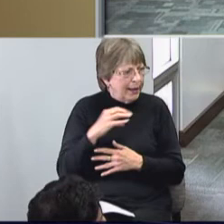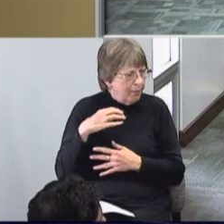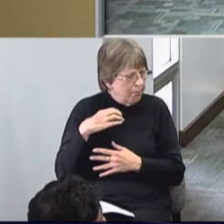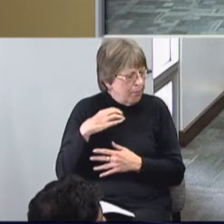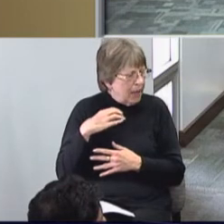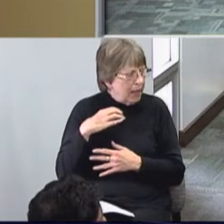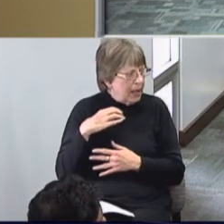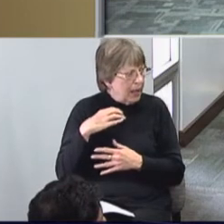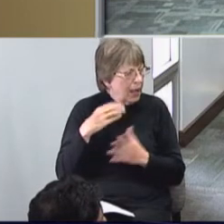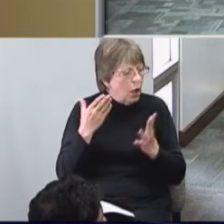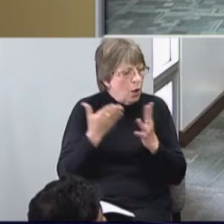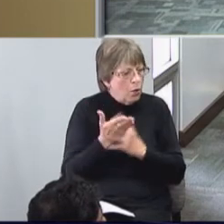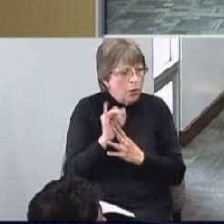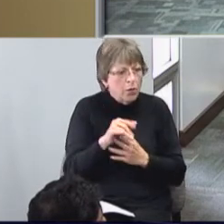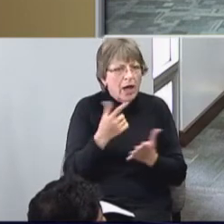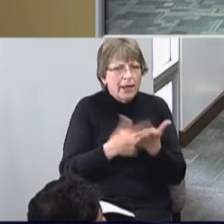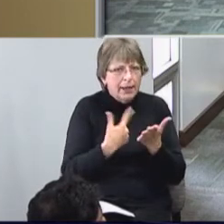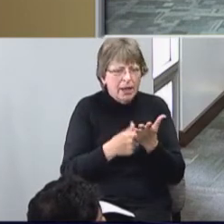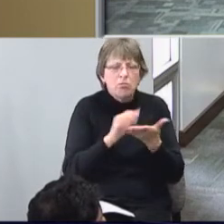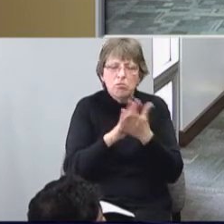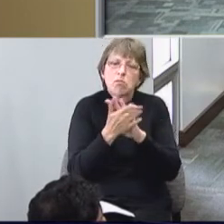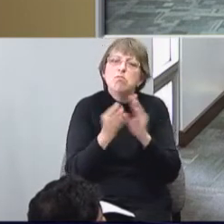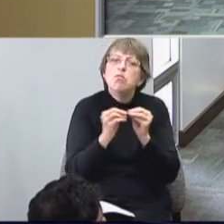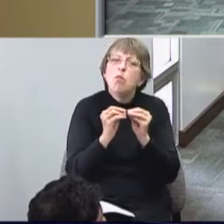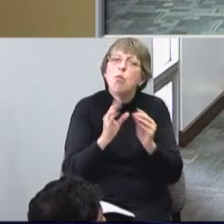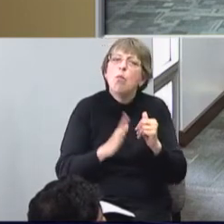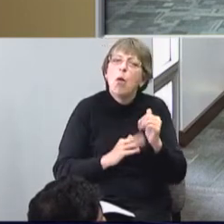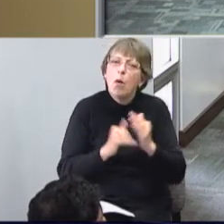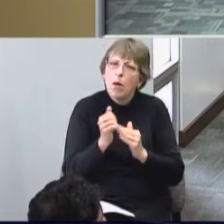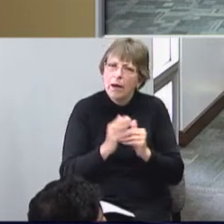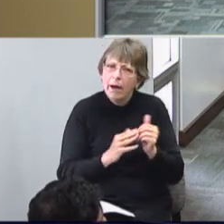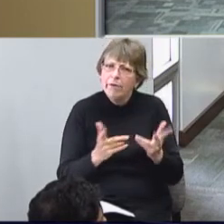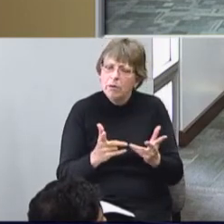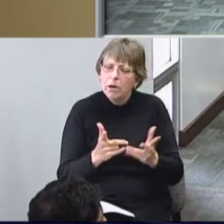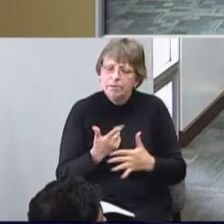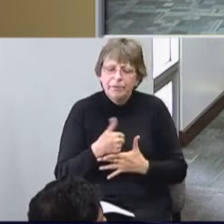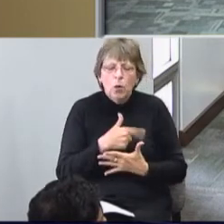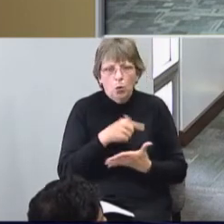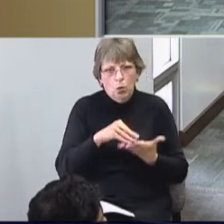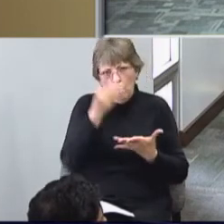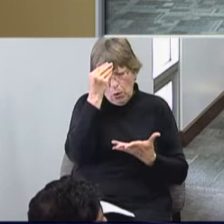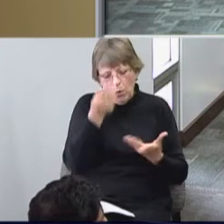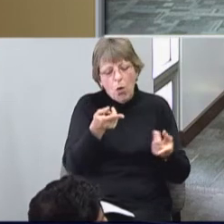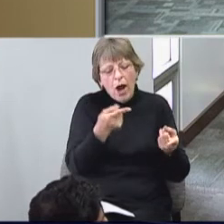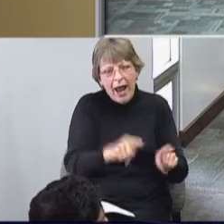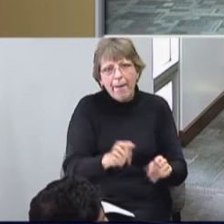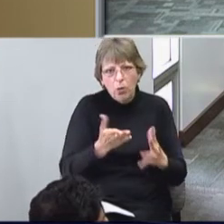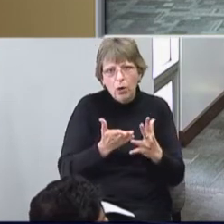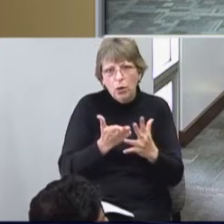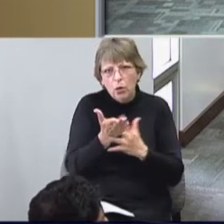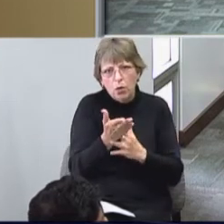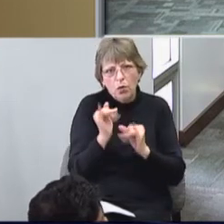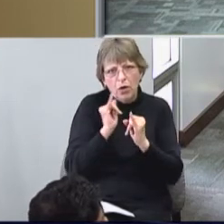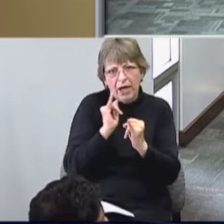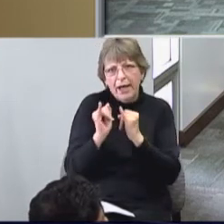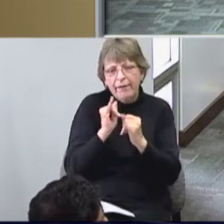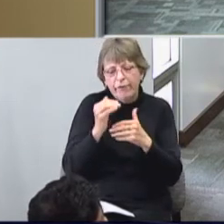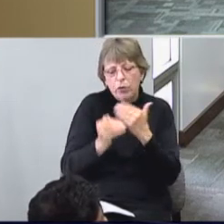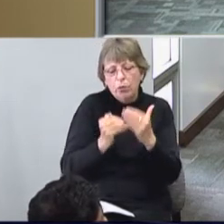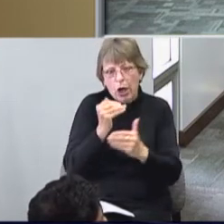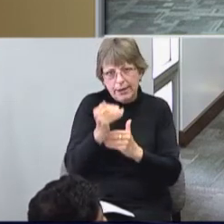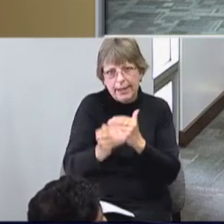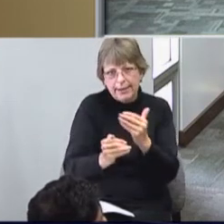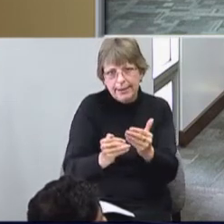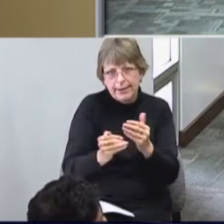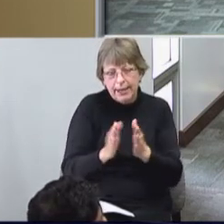got more comfortable with the whole process, and we'll learn even more, I think, as we go through the interview process and then